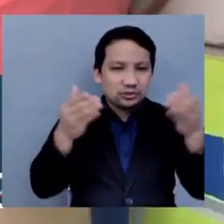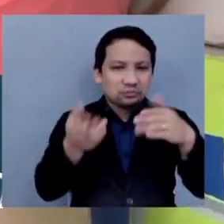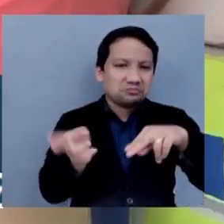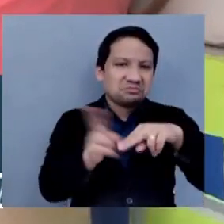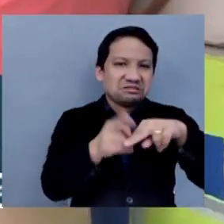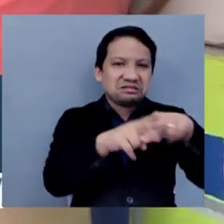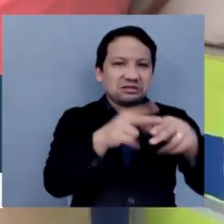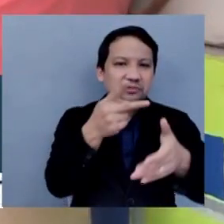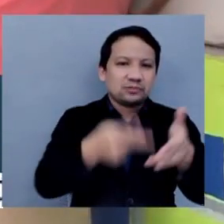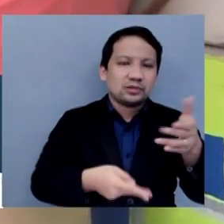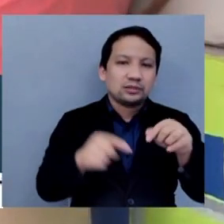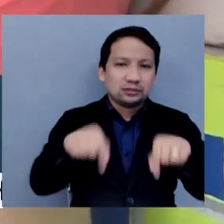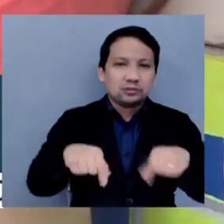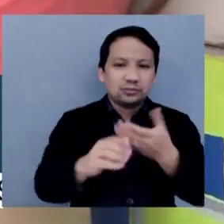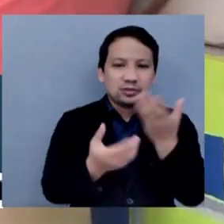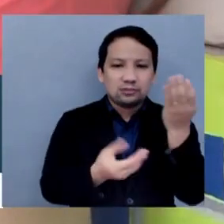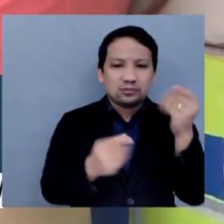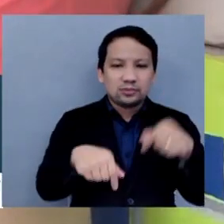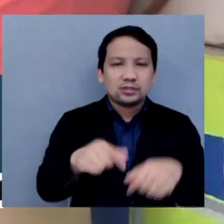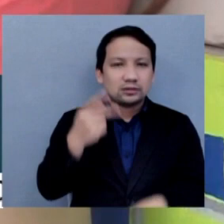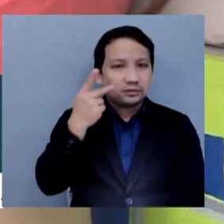in Bacawe, Bulacan. Casey?